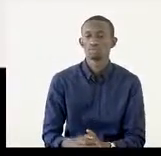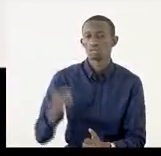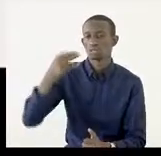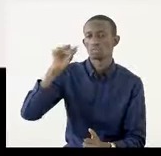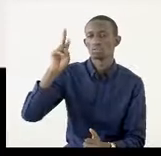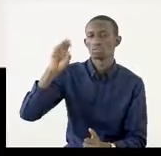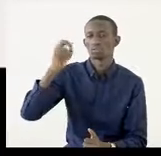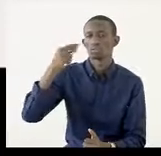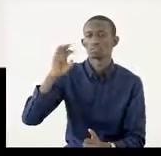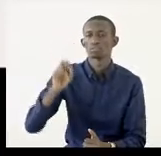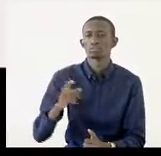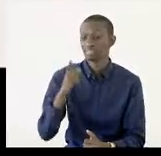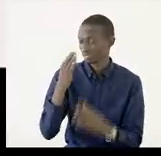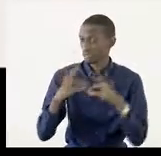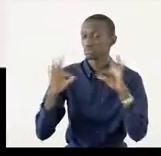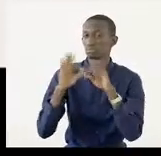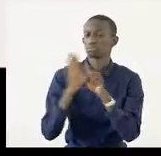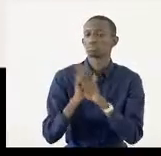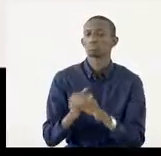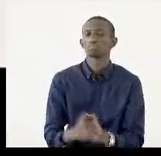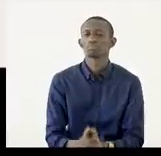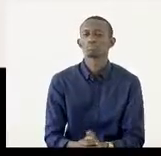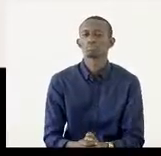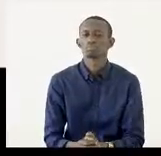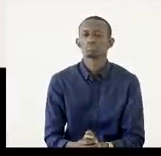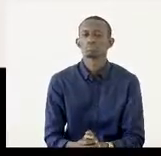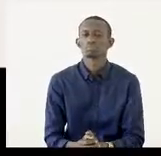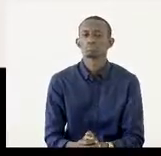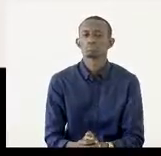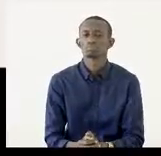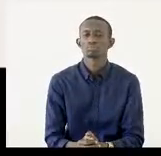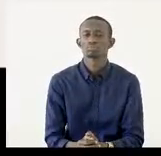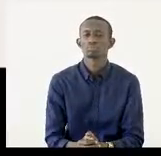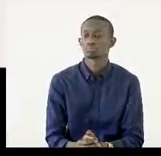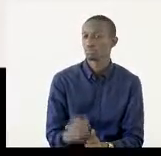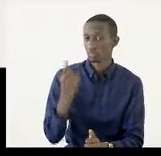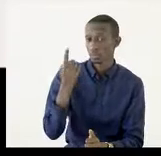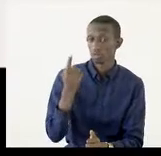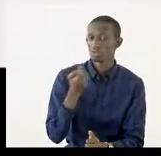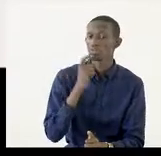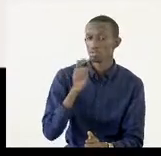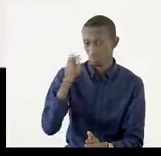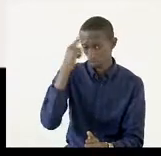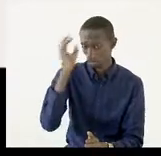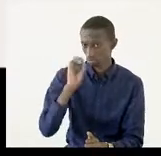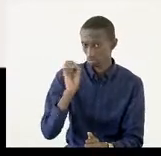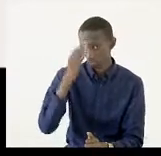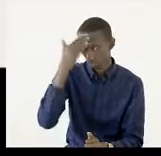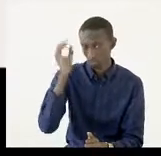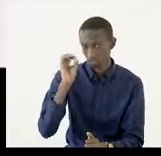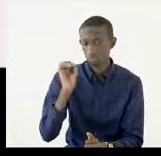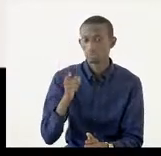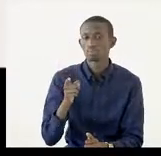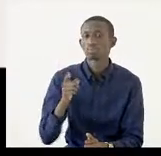aldehydes. But this is very important to note, that one should not forget. Ketones do